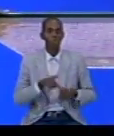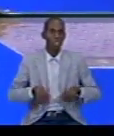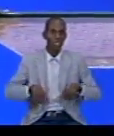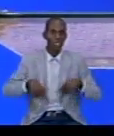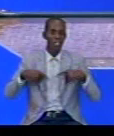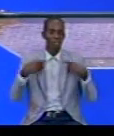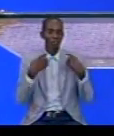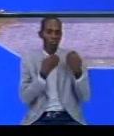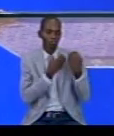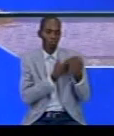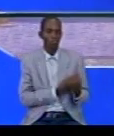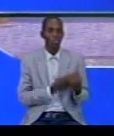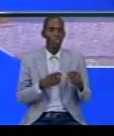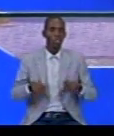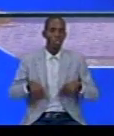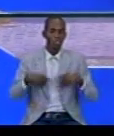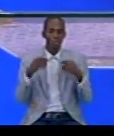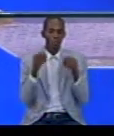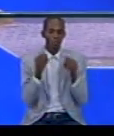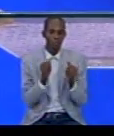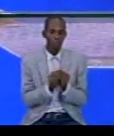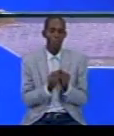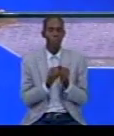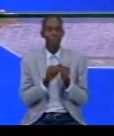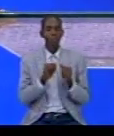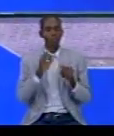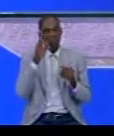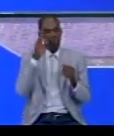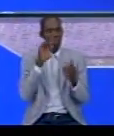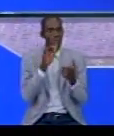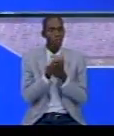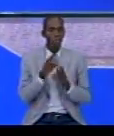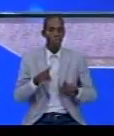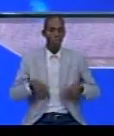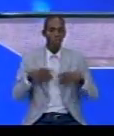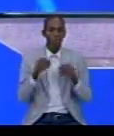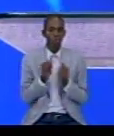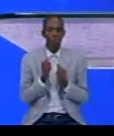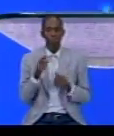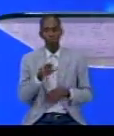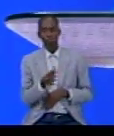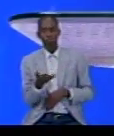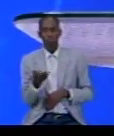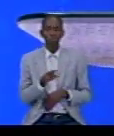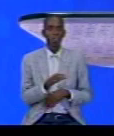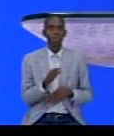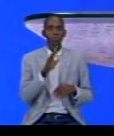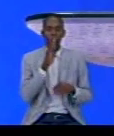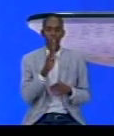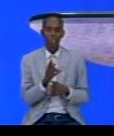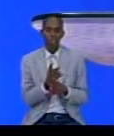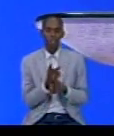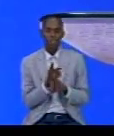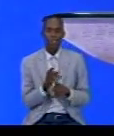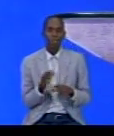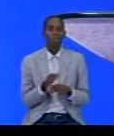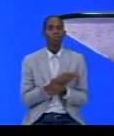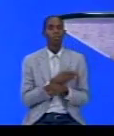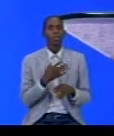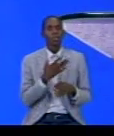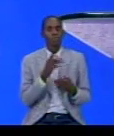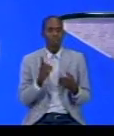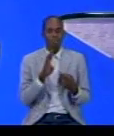courageously, live with conviction, and live without compromise. Take heed unto thyself and unto the